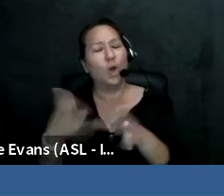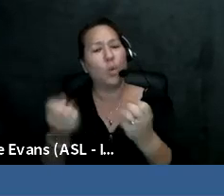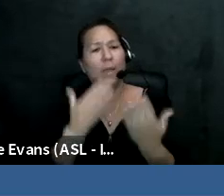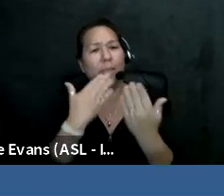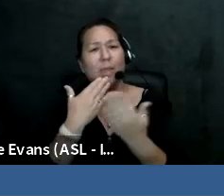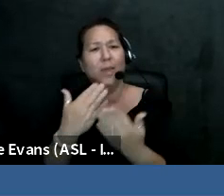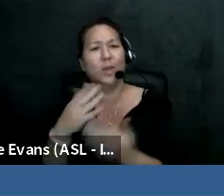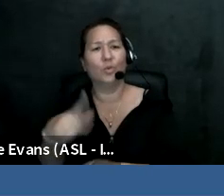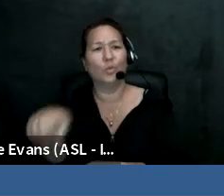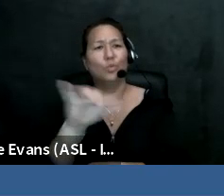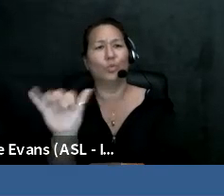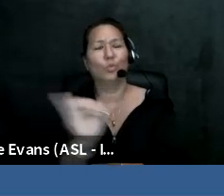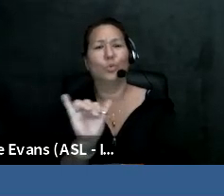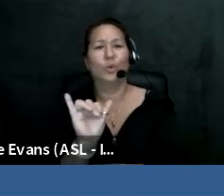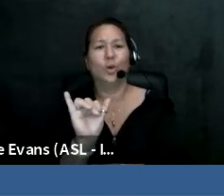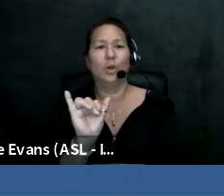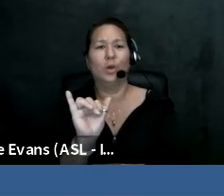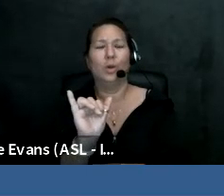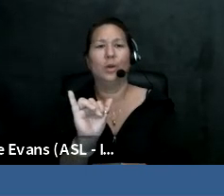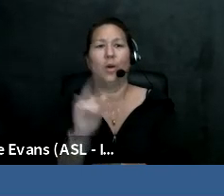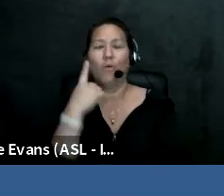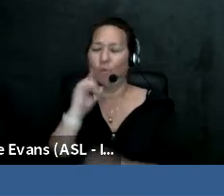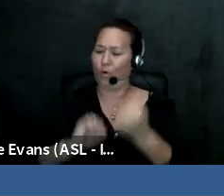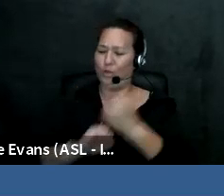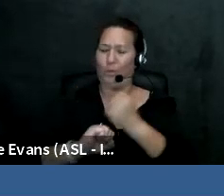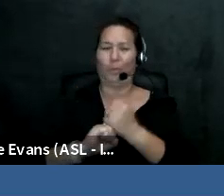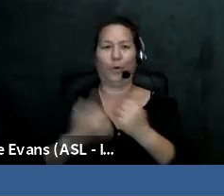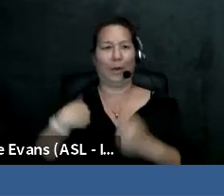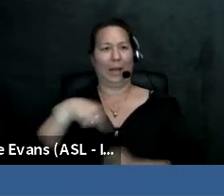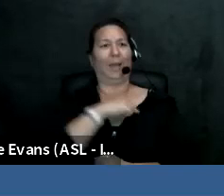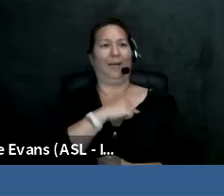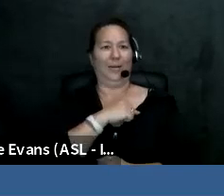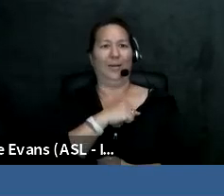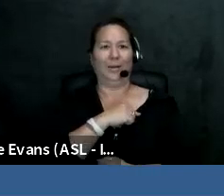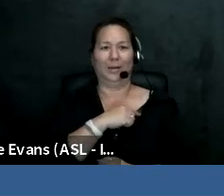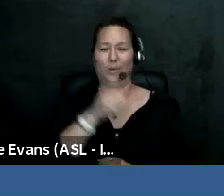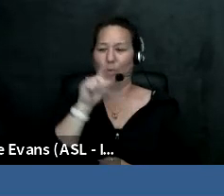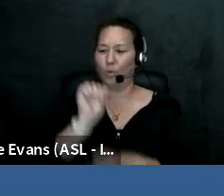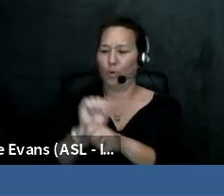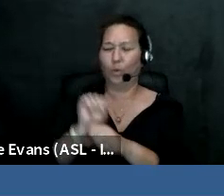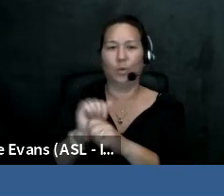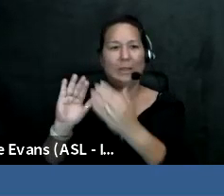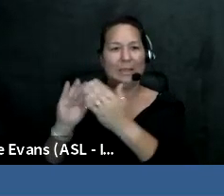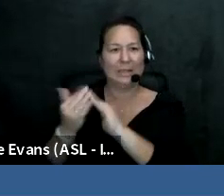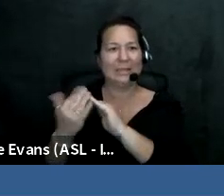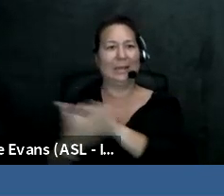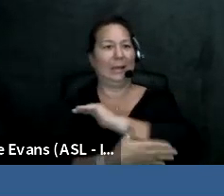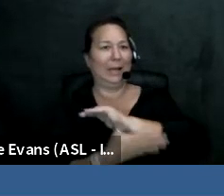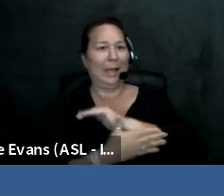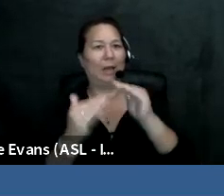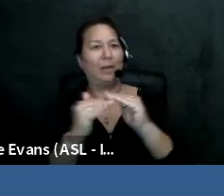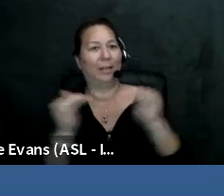support of us here, those folks that are working at the city and county level to